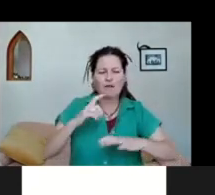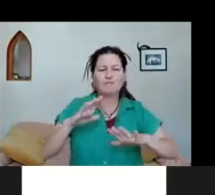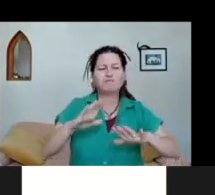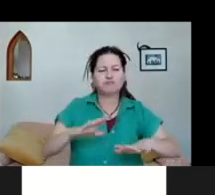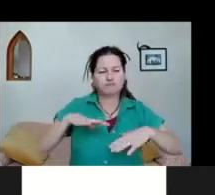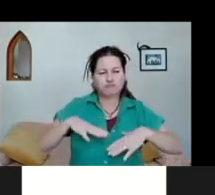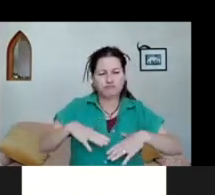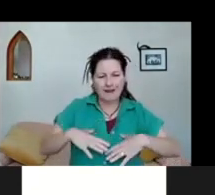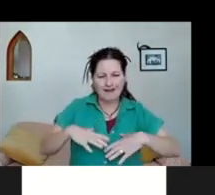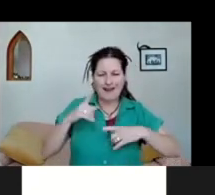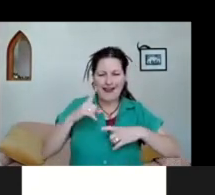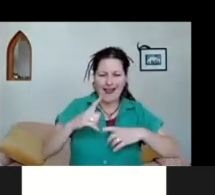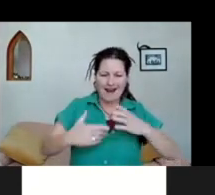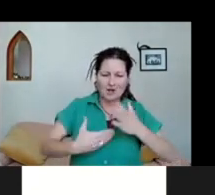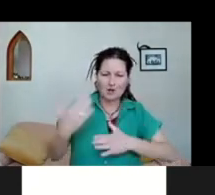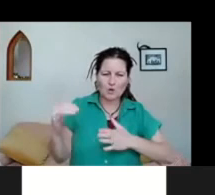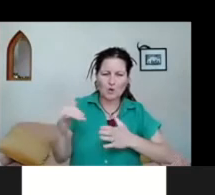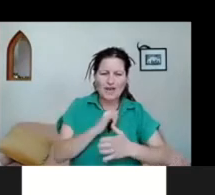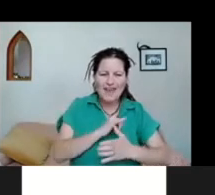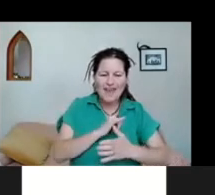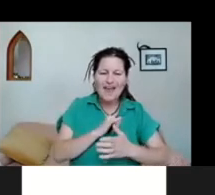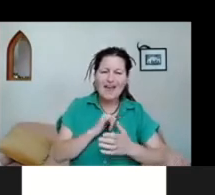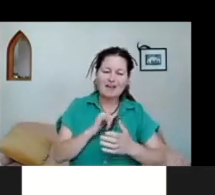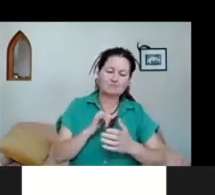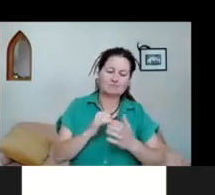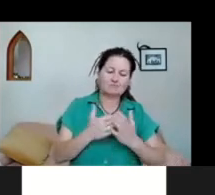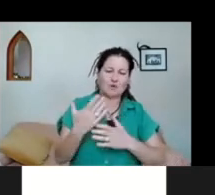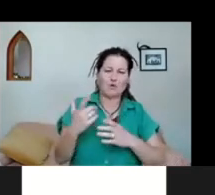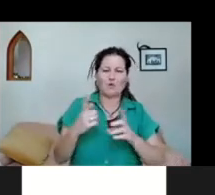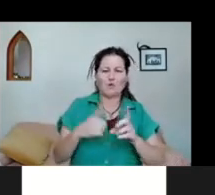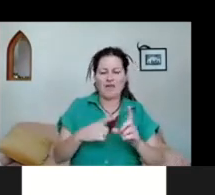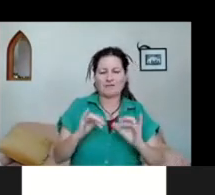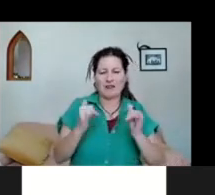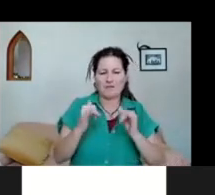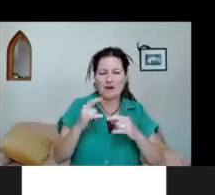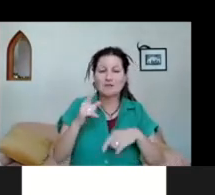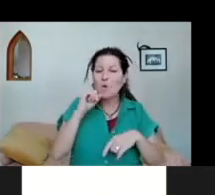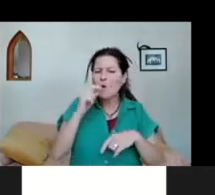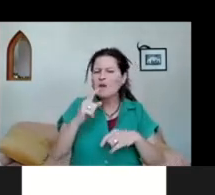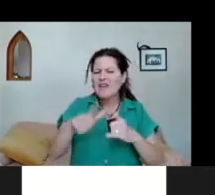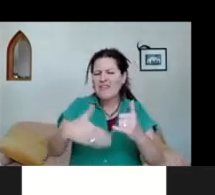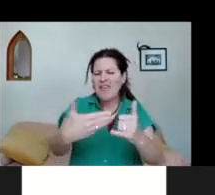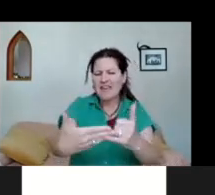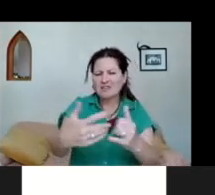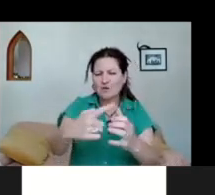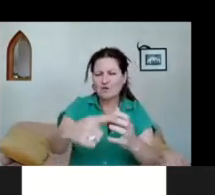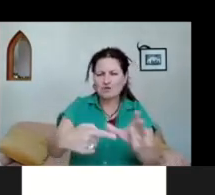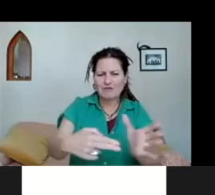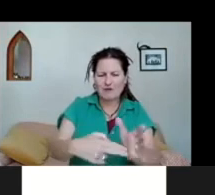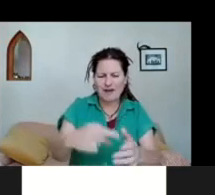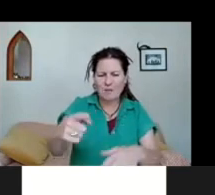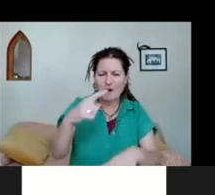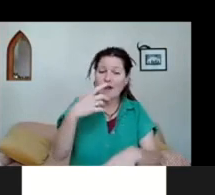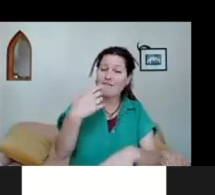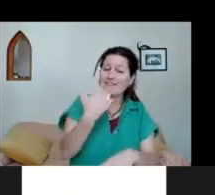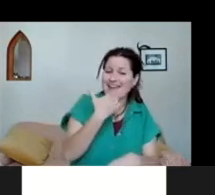Year's celebrations. So it will be the end of January. Okay, great. We've got a date right at the end of January in